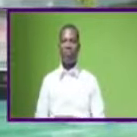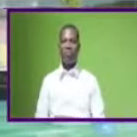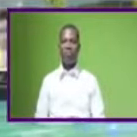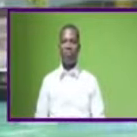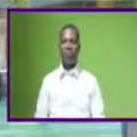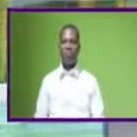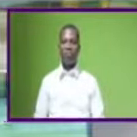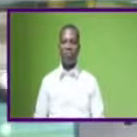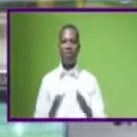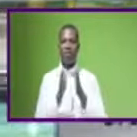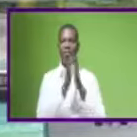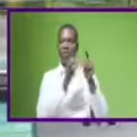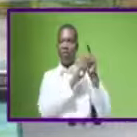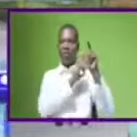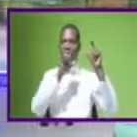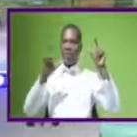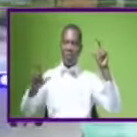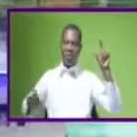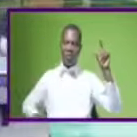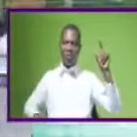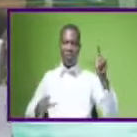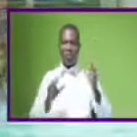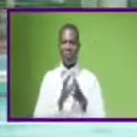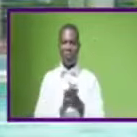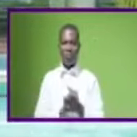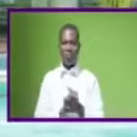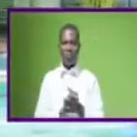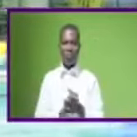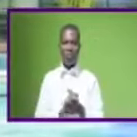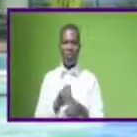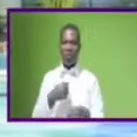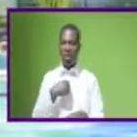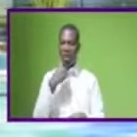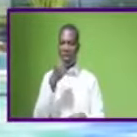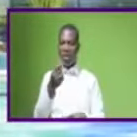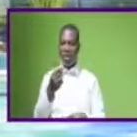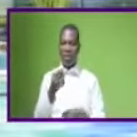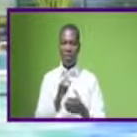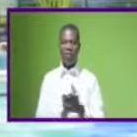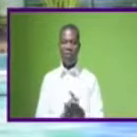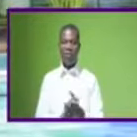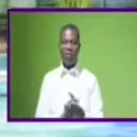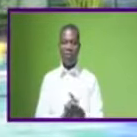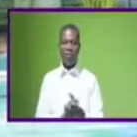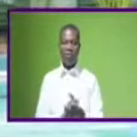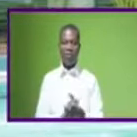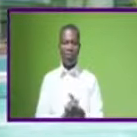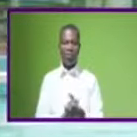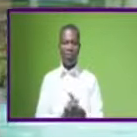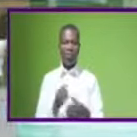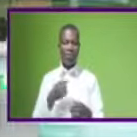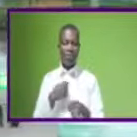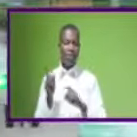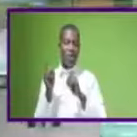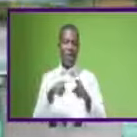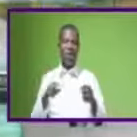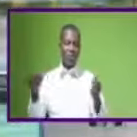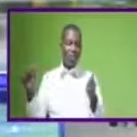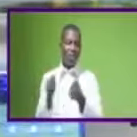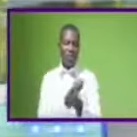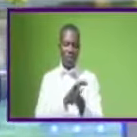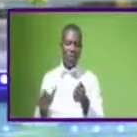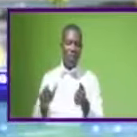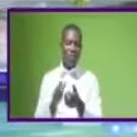Duah. Praise the Lord. Hallelujah. Maka. Send me to destroy the